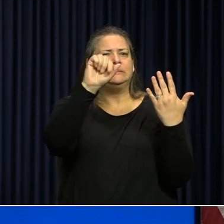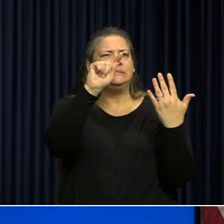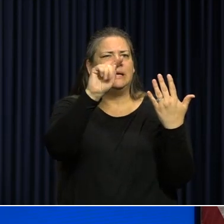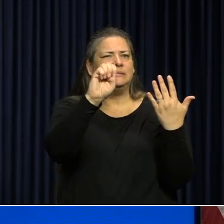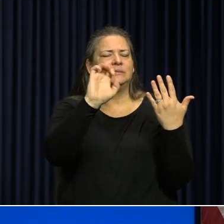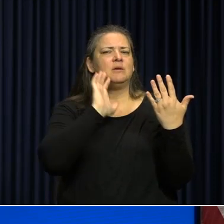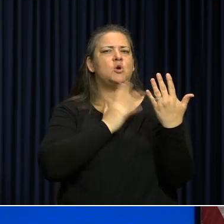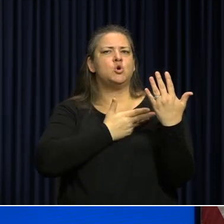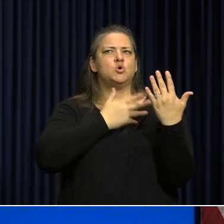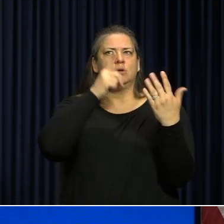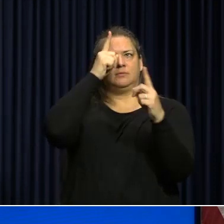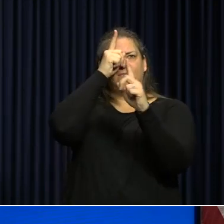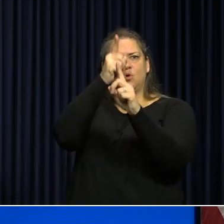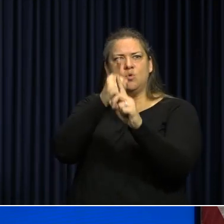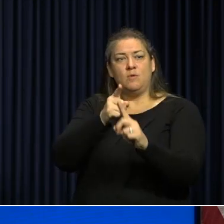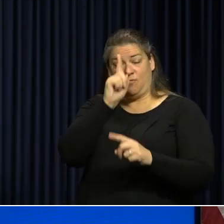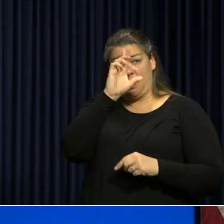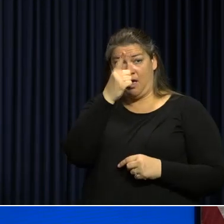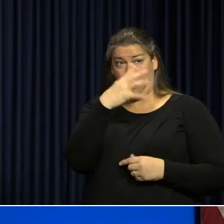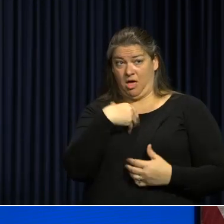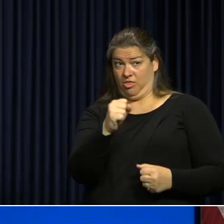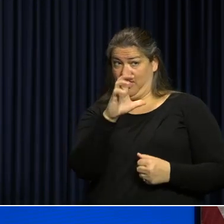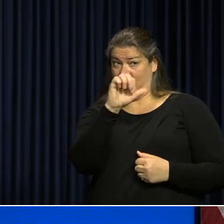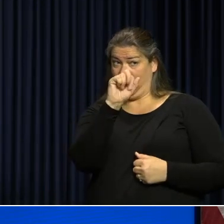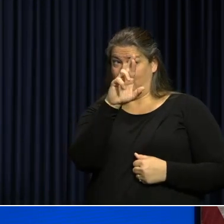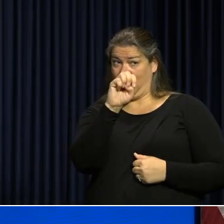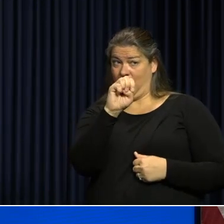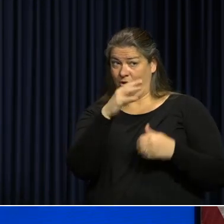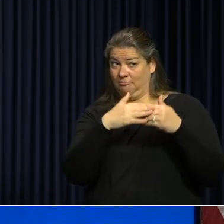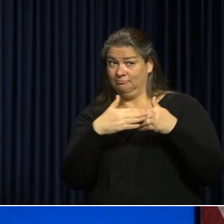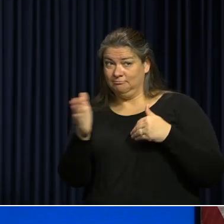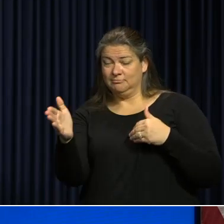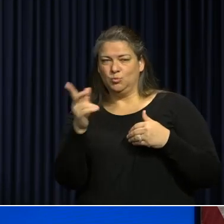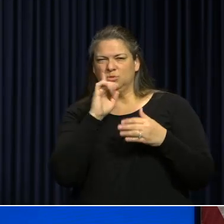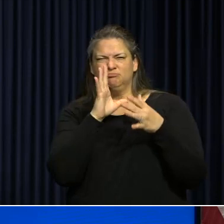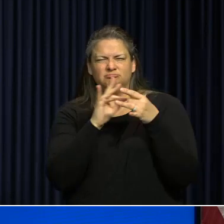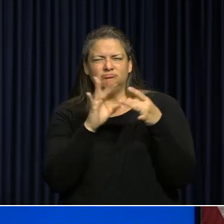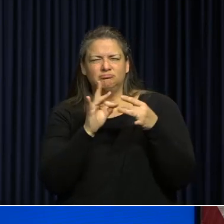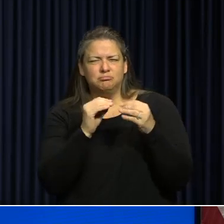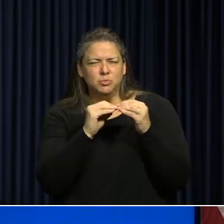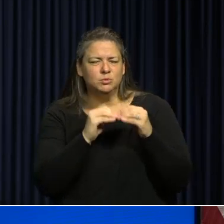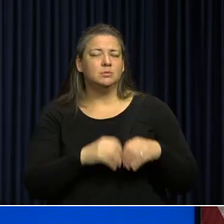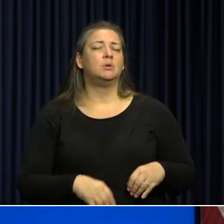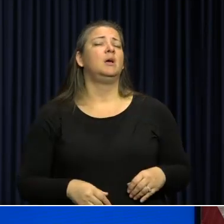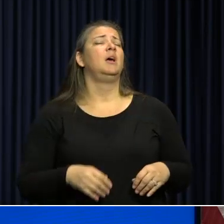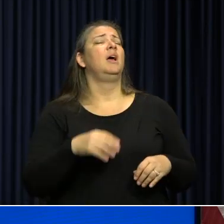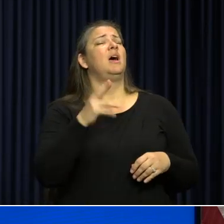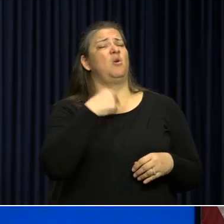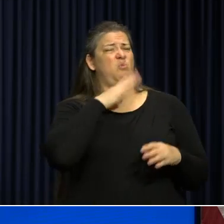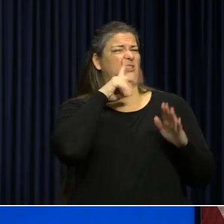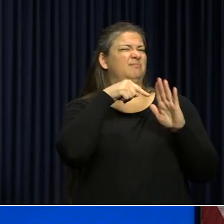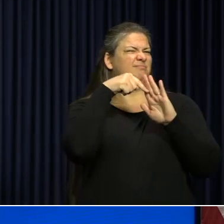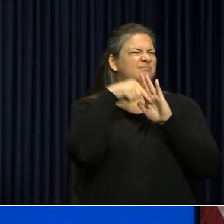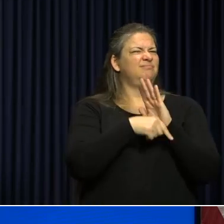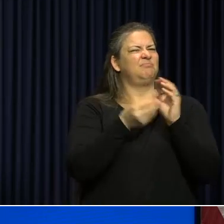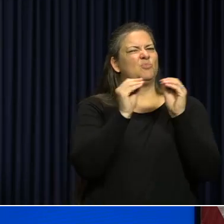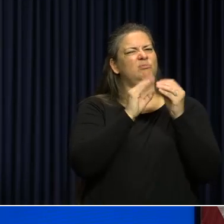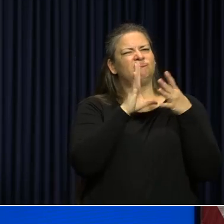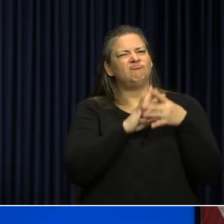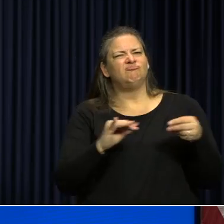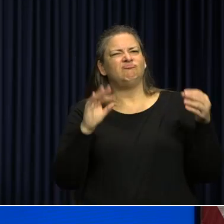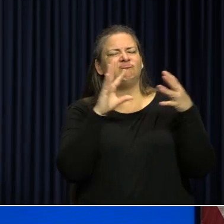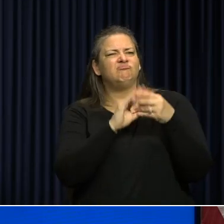for healthcare moving forward. And tomorrow, I think I'm going to talk a little bit about where and when I see a